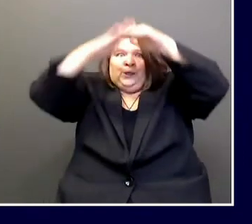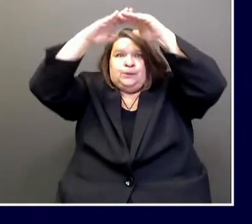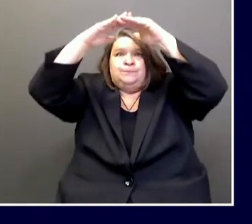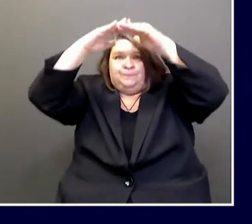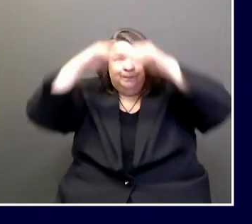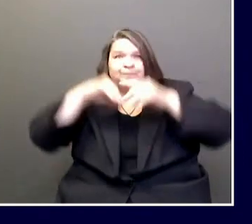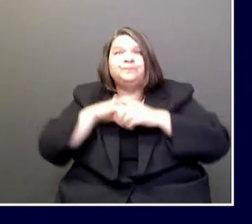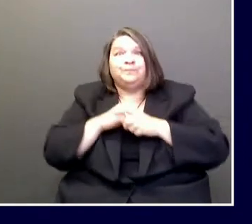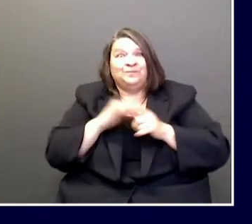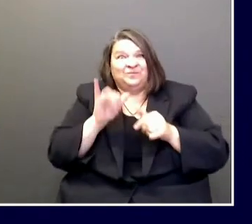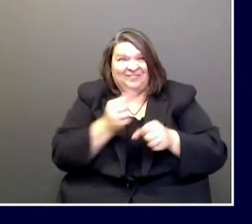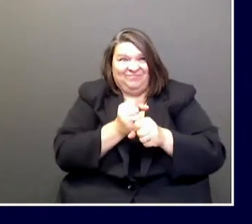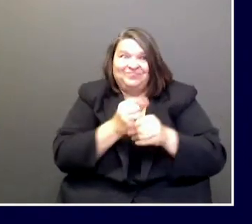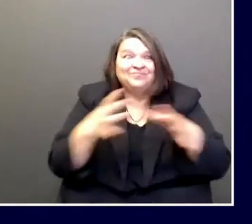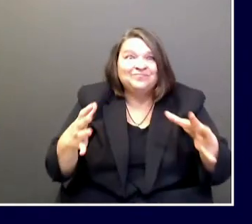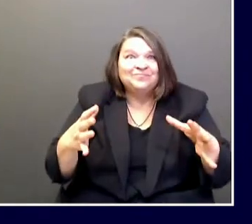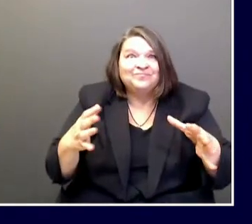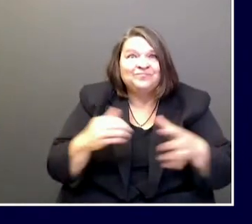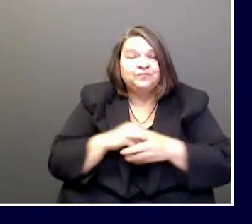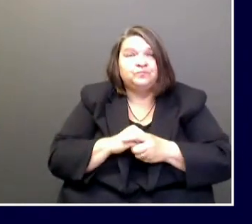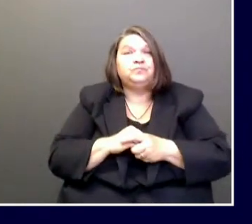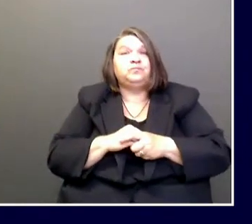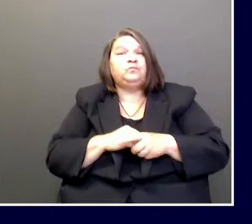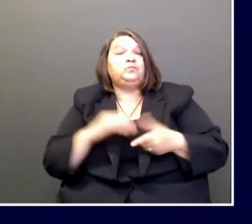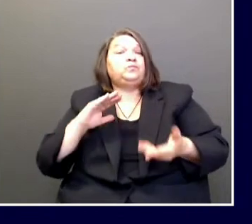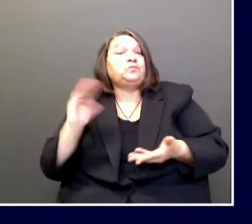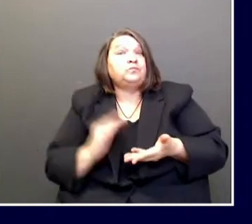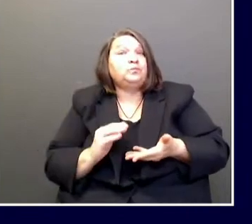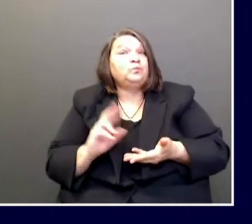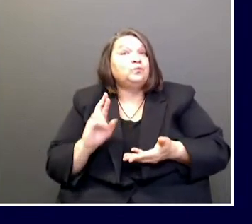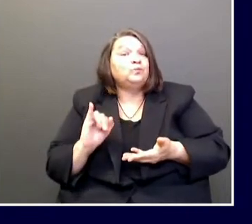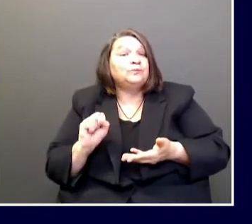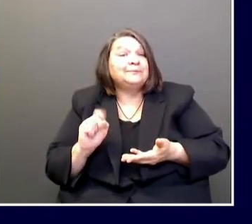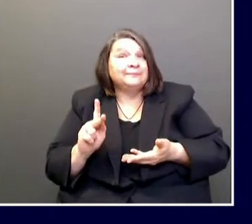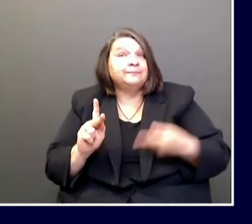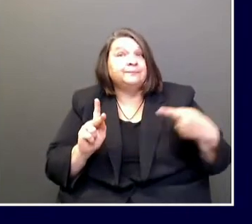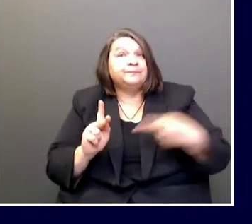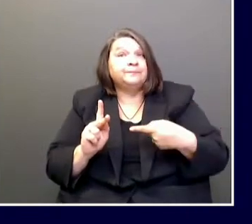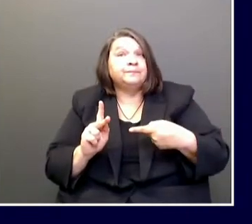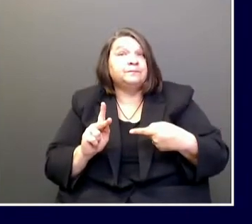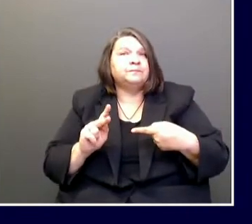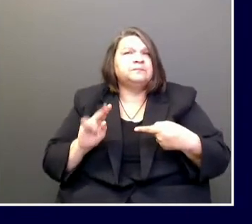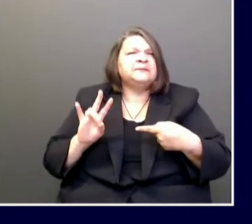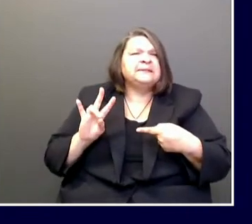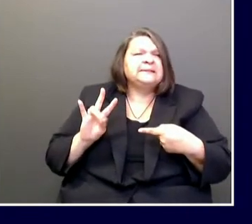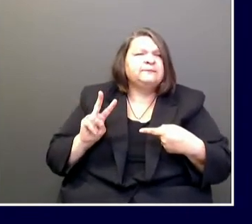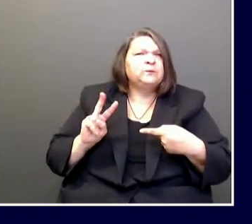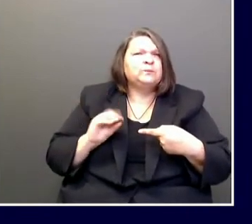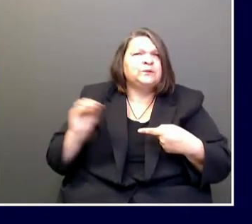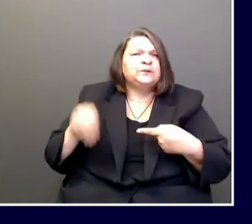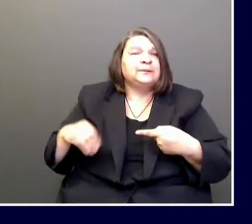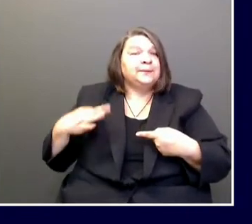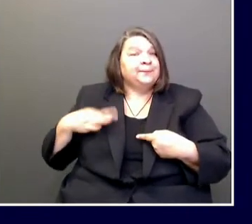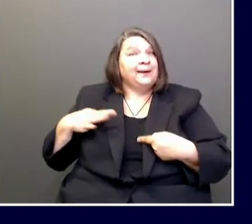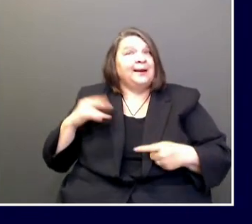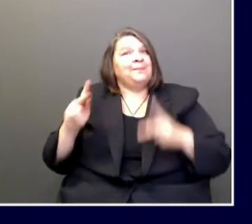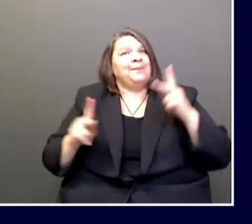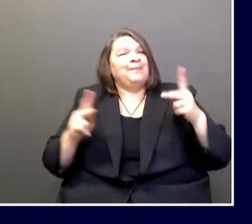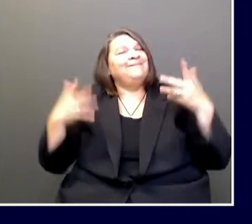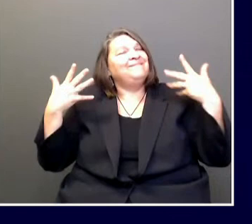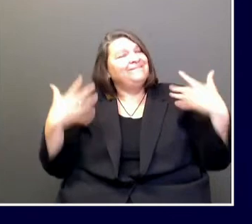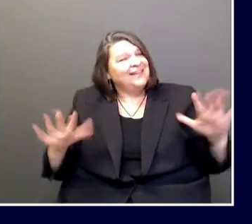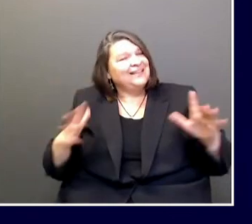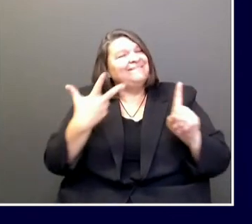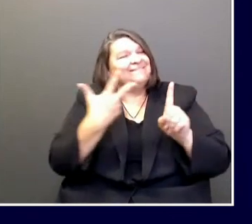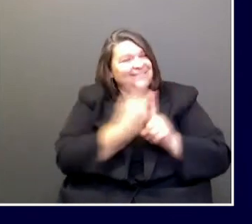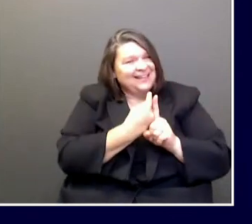where 72% of Mainers are fully vaccinated. 77% have gotten at least one dose. You know, we're ahead